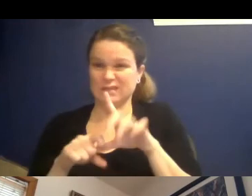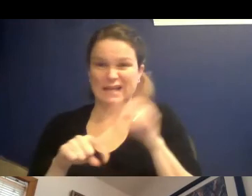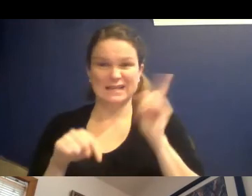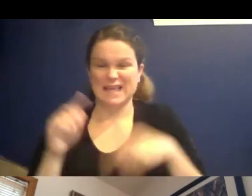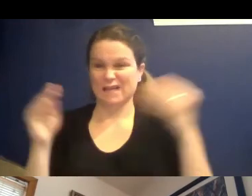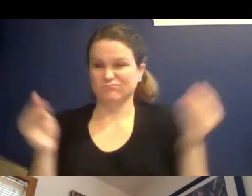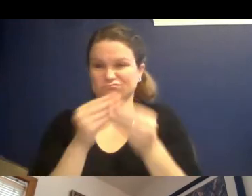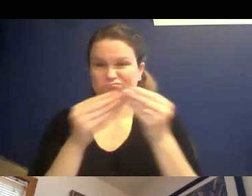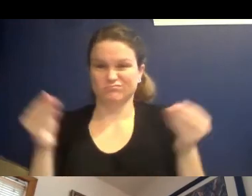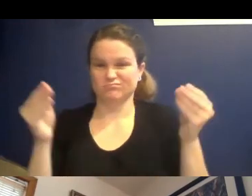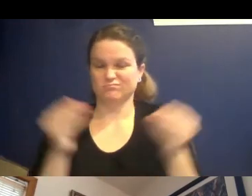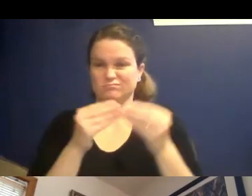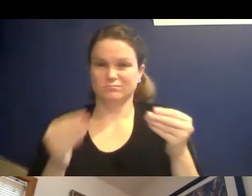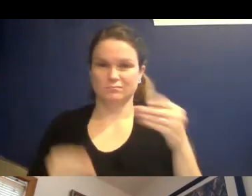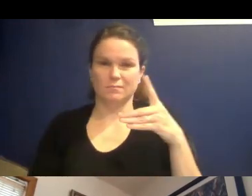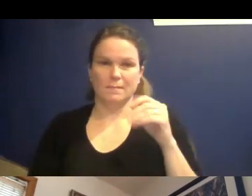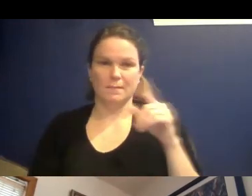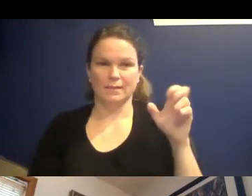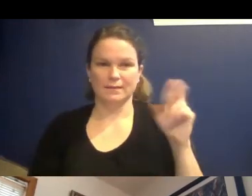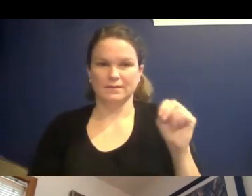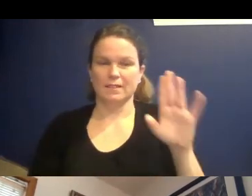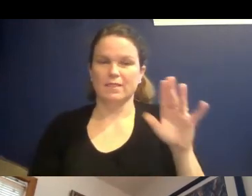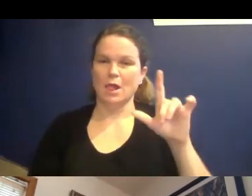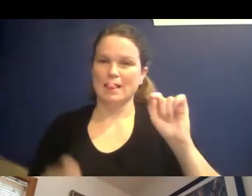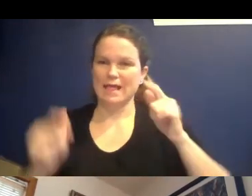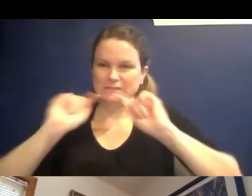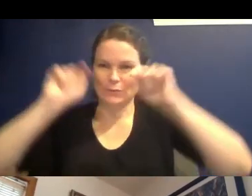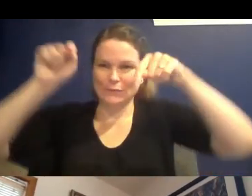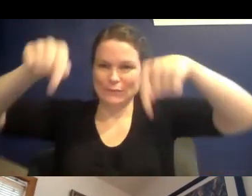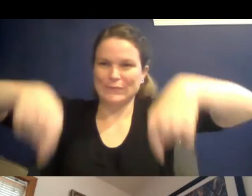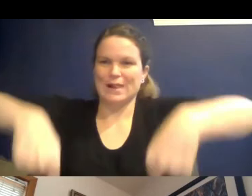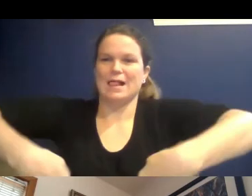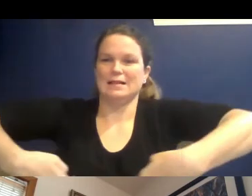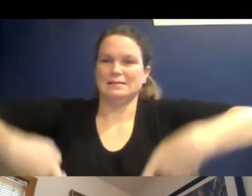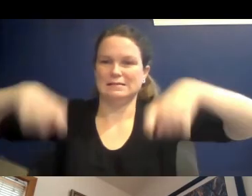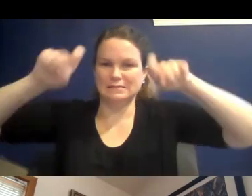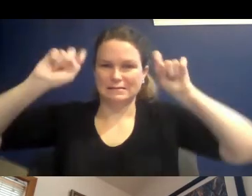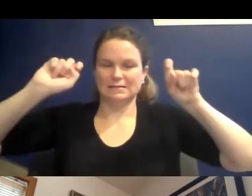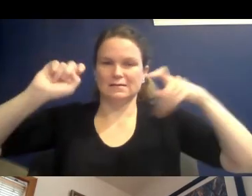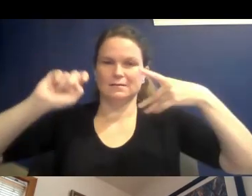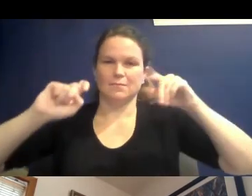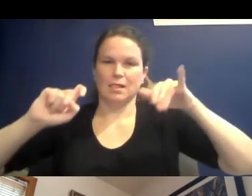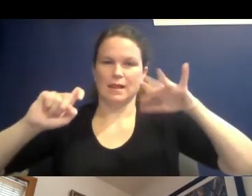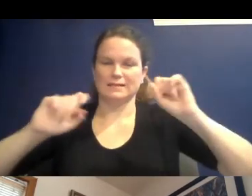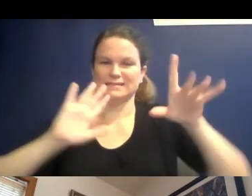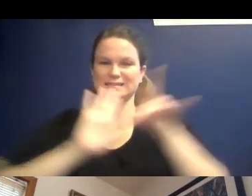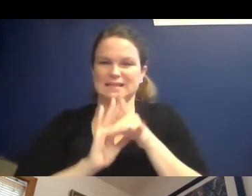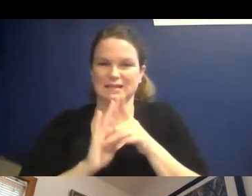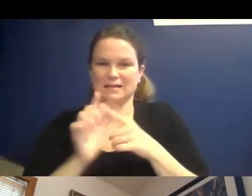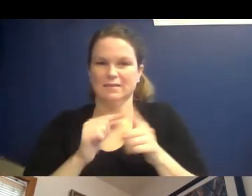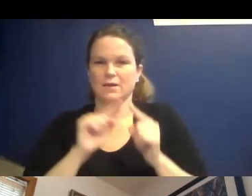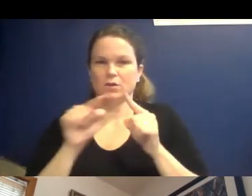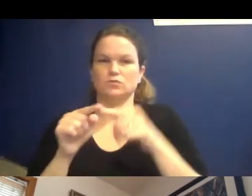milkweed. Their leg slips down into this little hole and pollinia stick to it. And then they go to